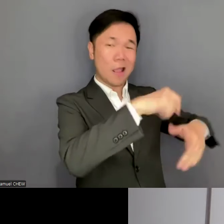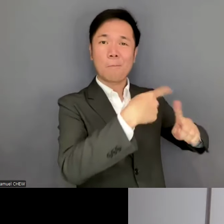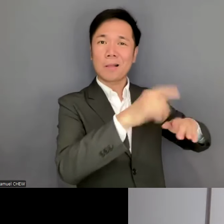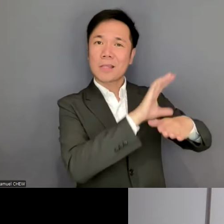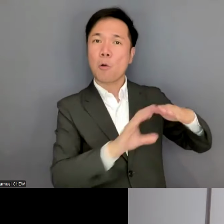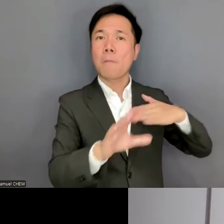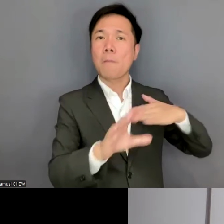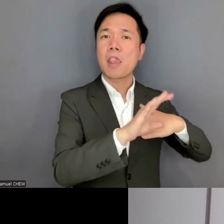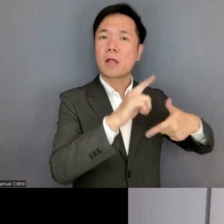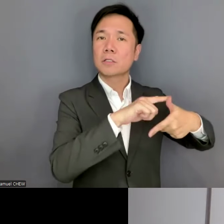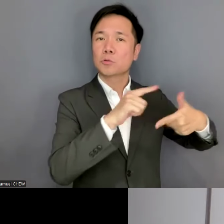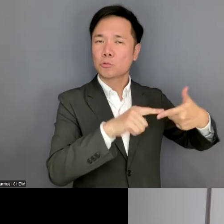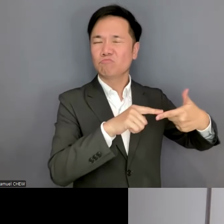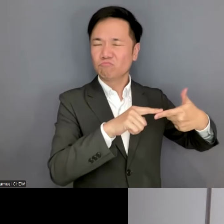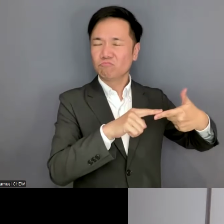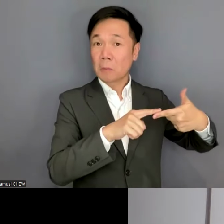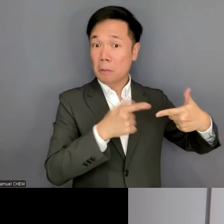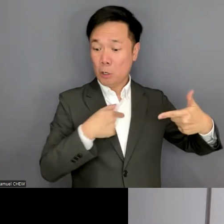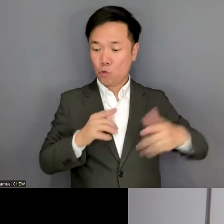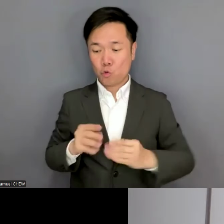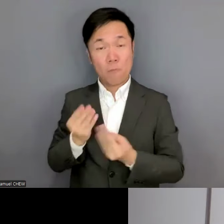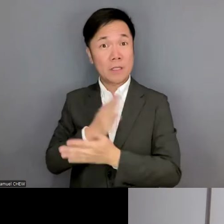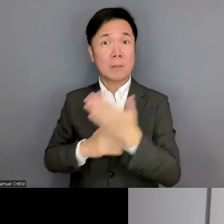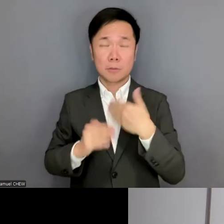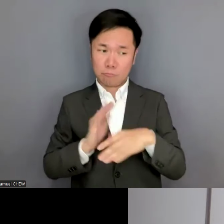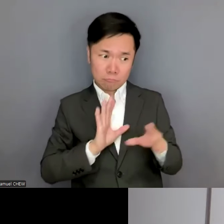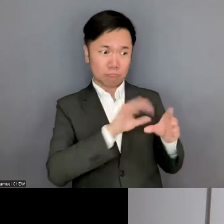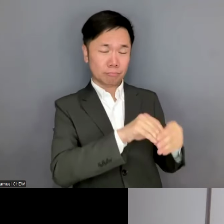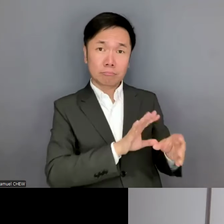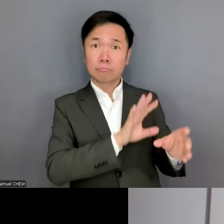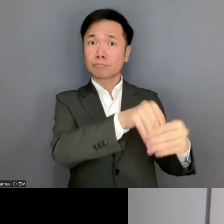of youth with disabilities participate,